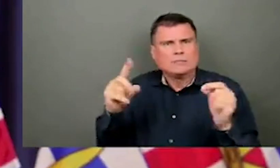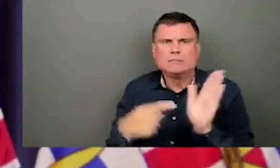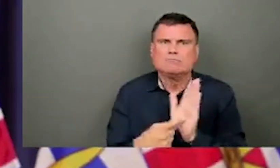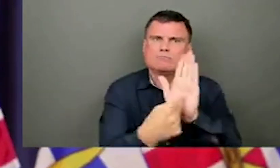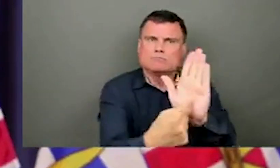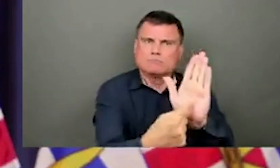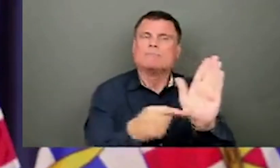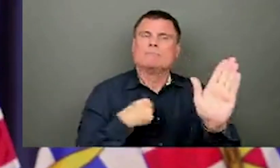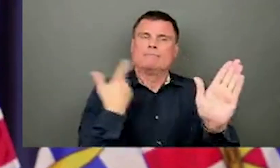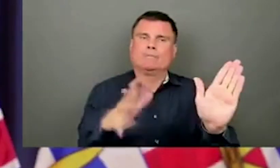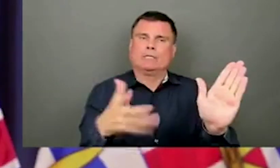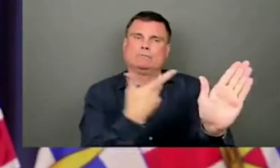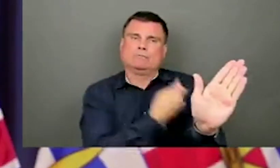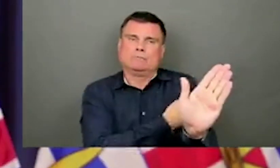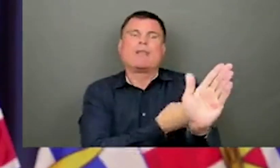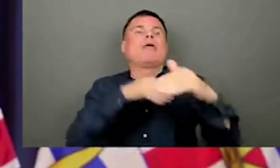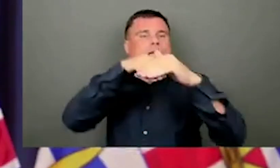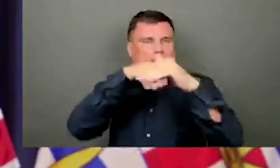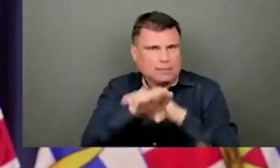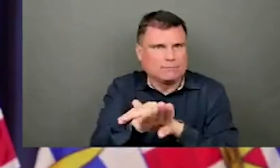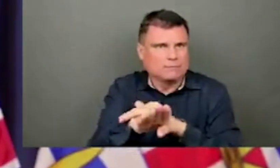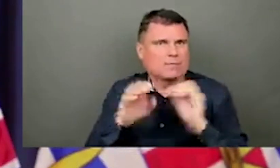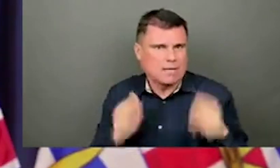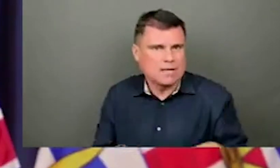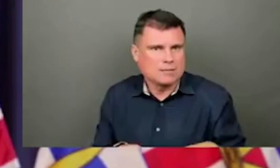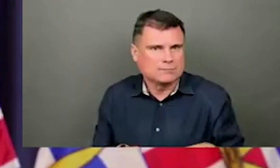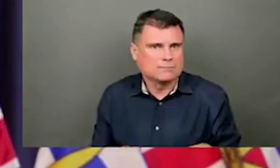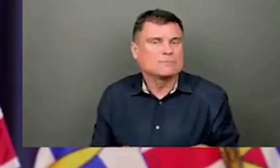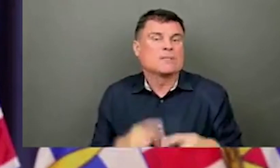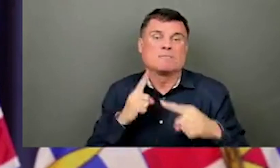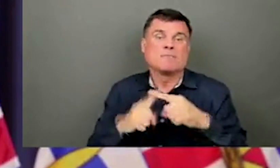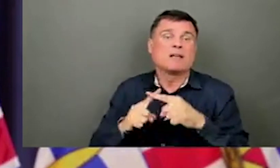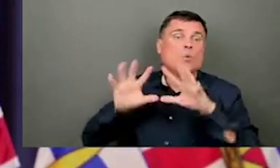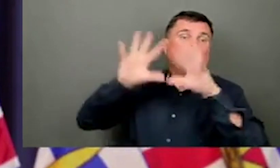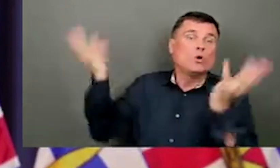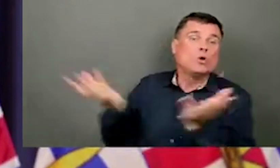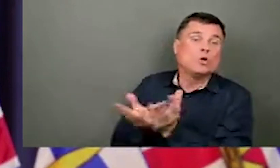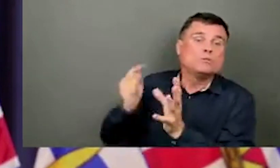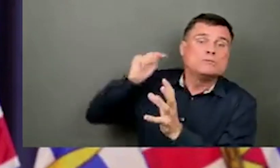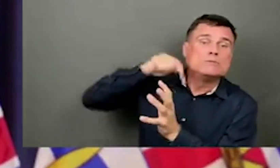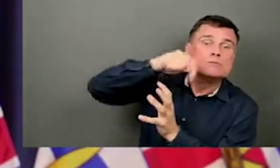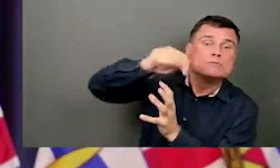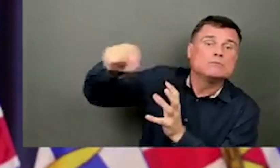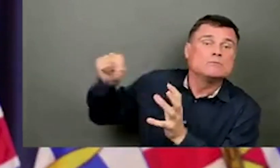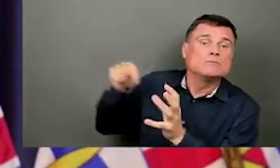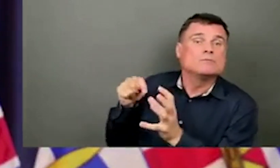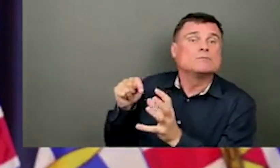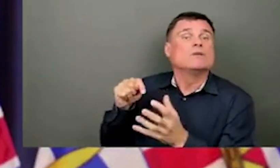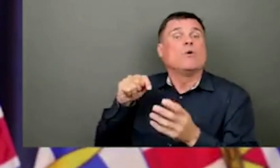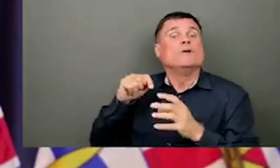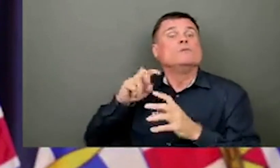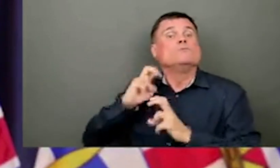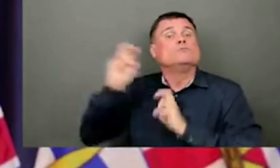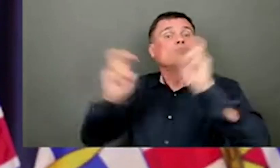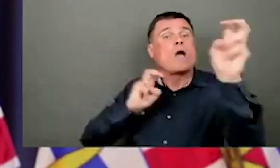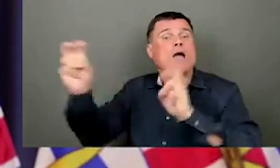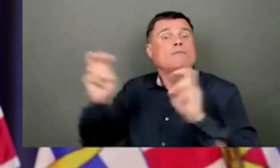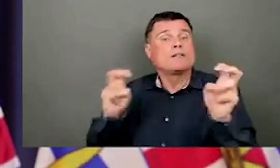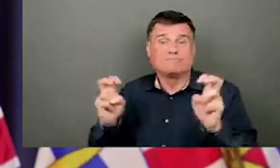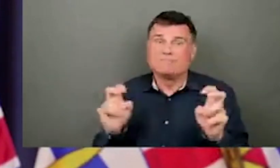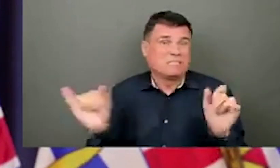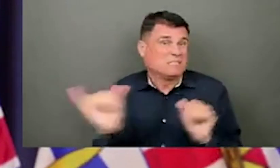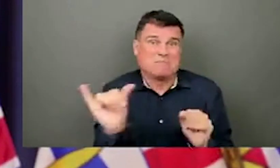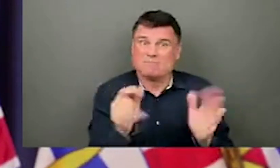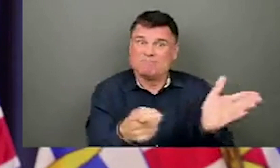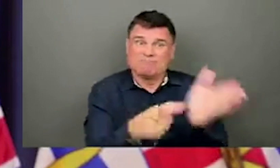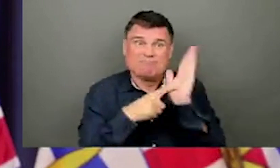that, as well as for international travelers who all right now have to show their proof of immunization using the Can Arrive app. So